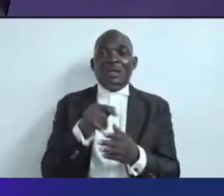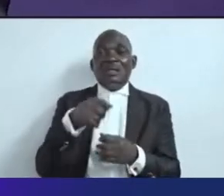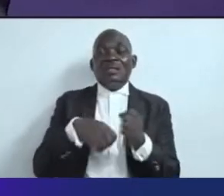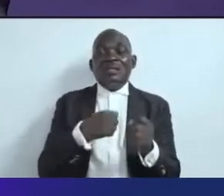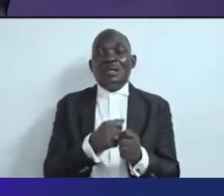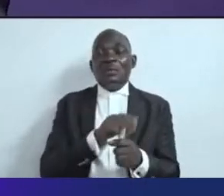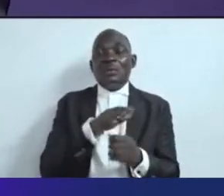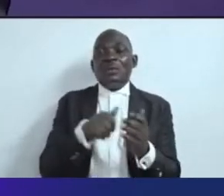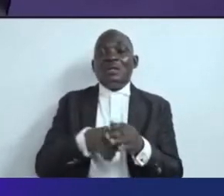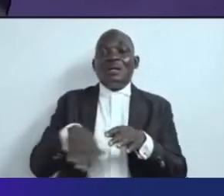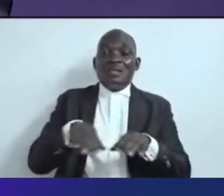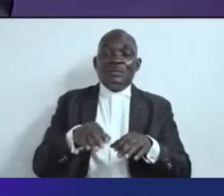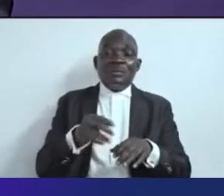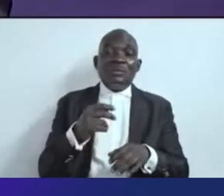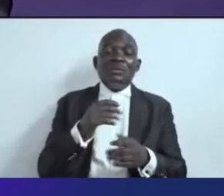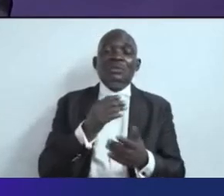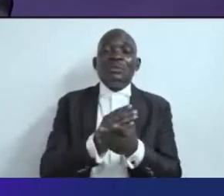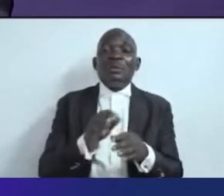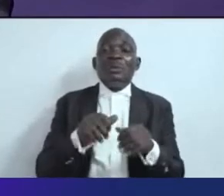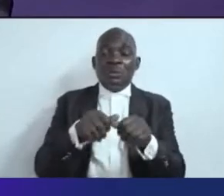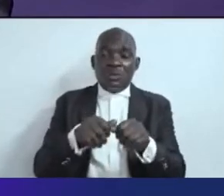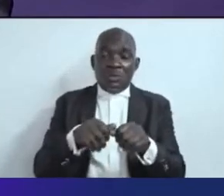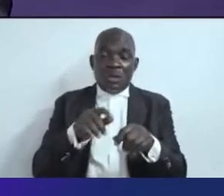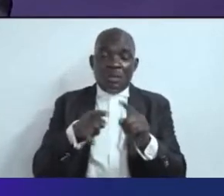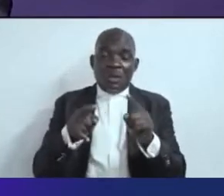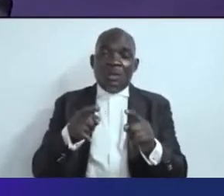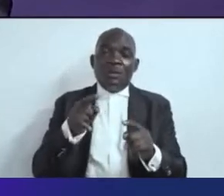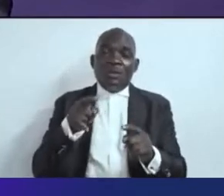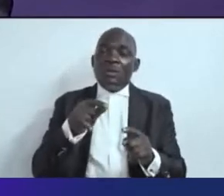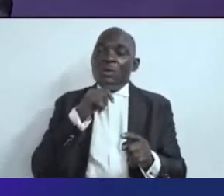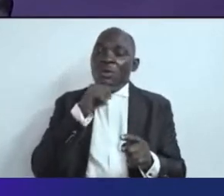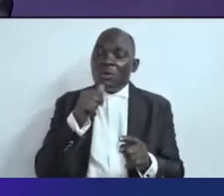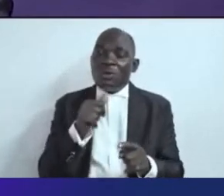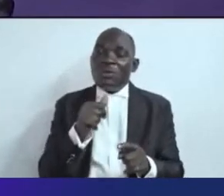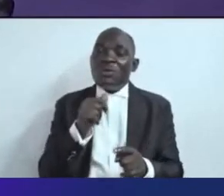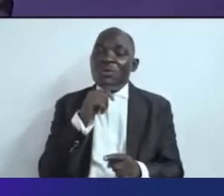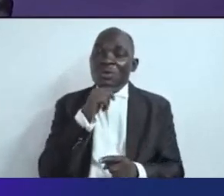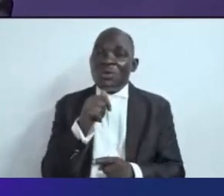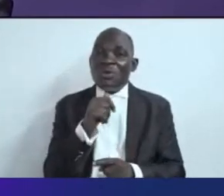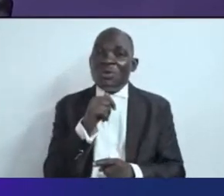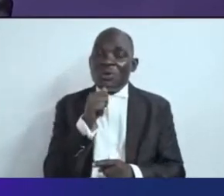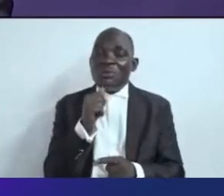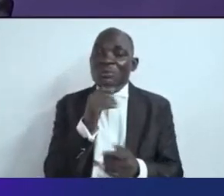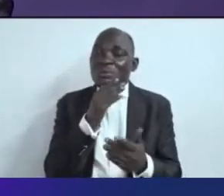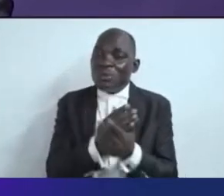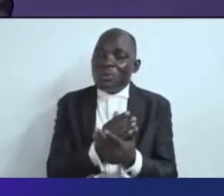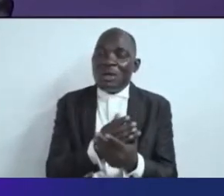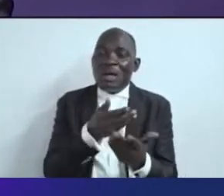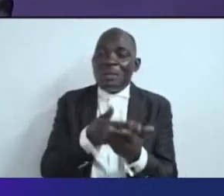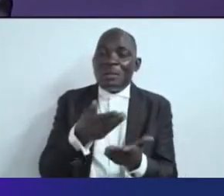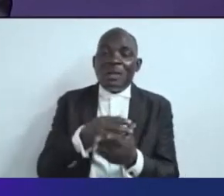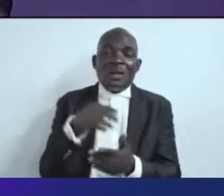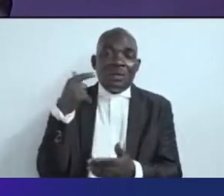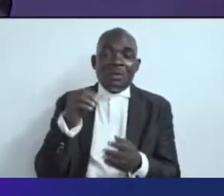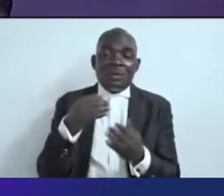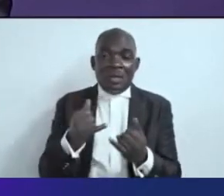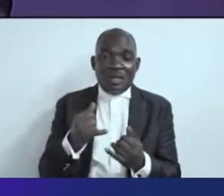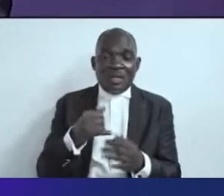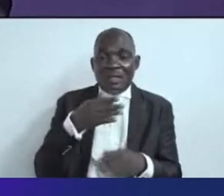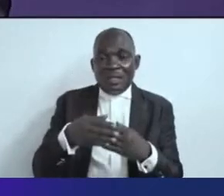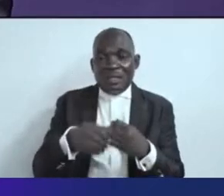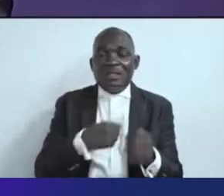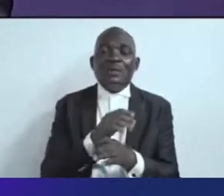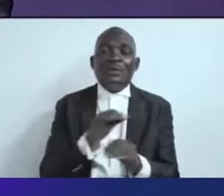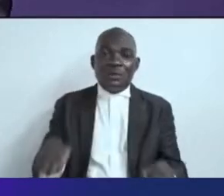these activities will cease, but definitely we are not going to stop purchasing gold between now and the end of the